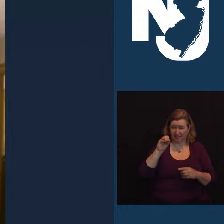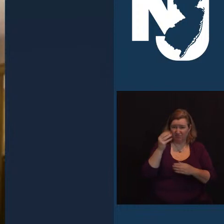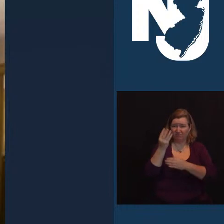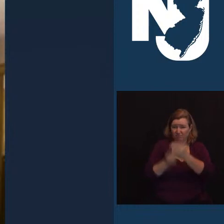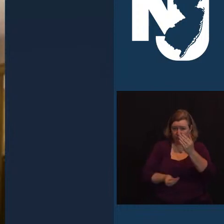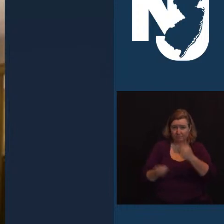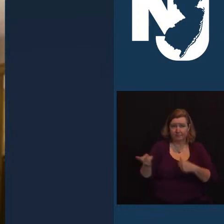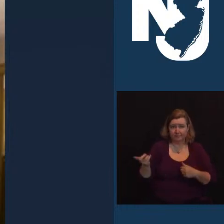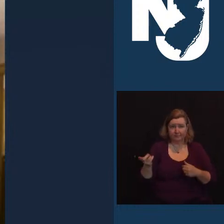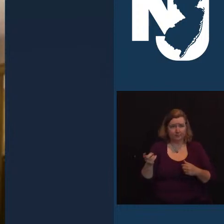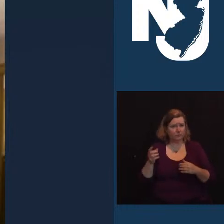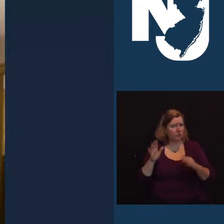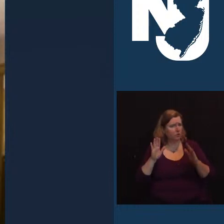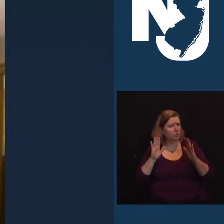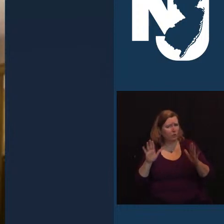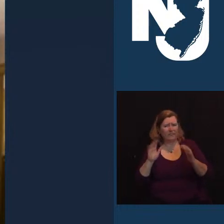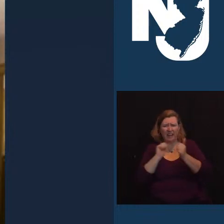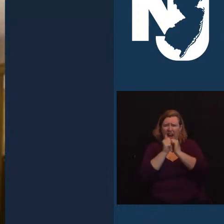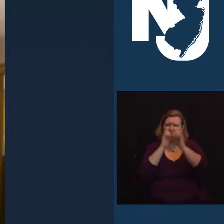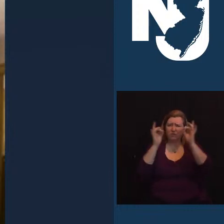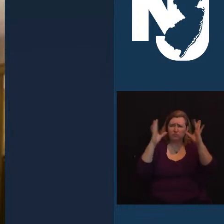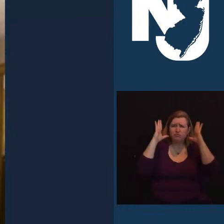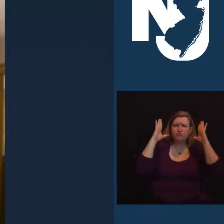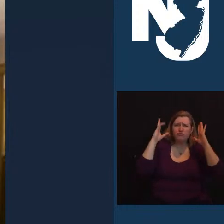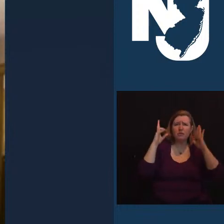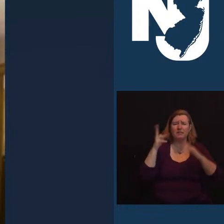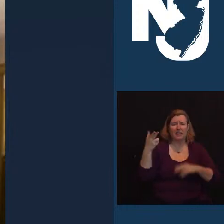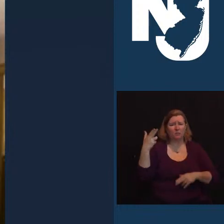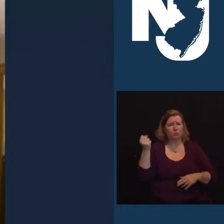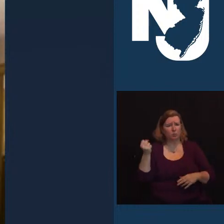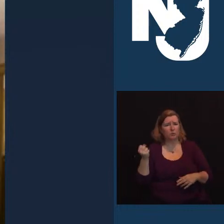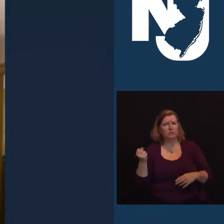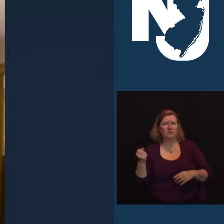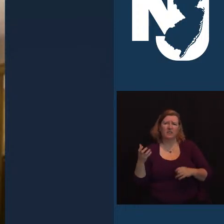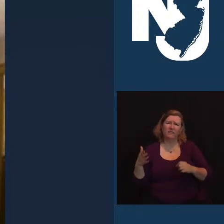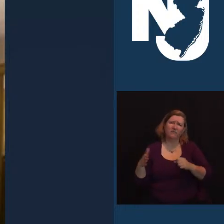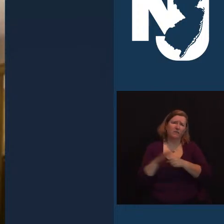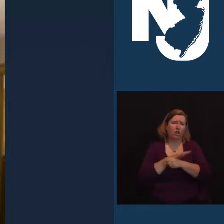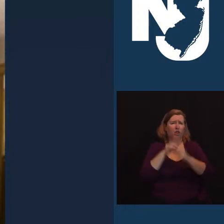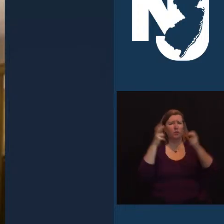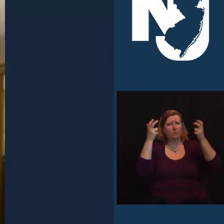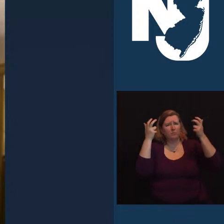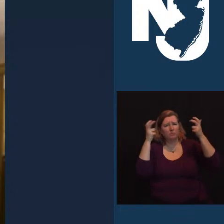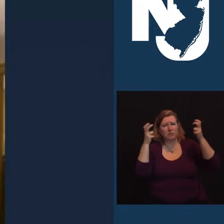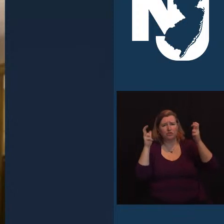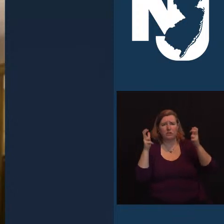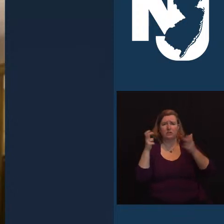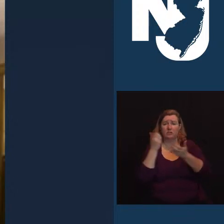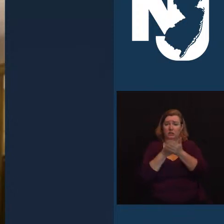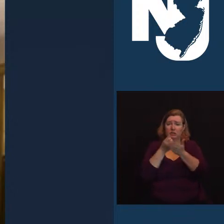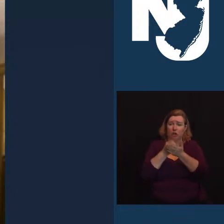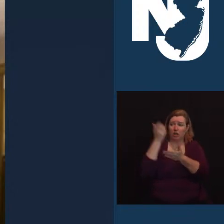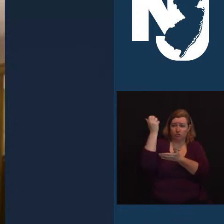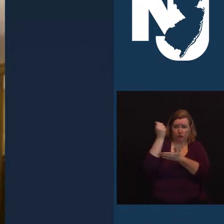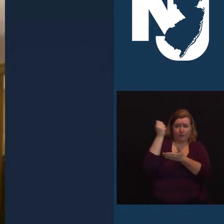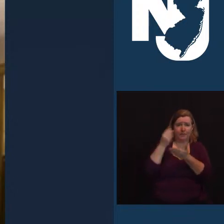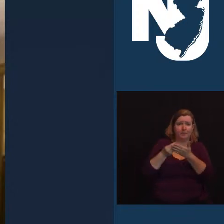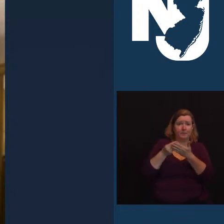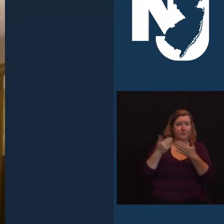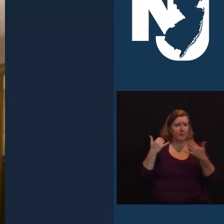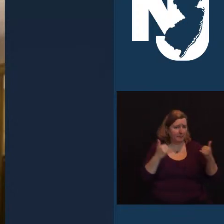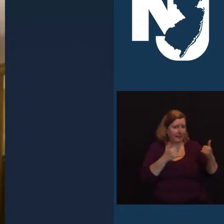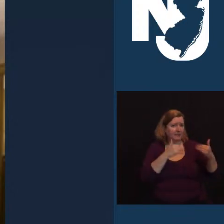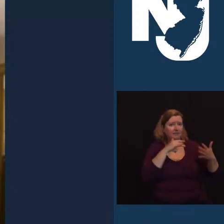student athlete at Cliffside Park High School, earning a full basketball scholarship to play and study at St. John's